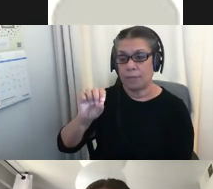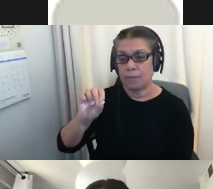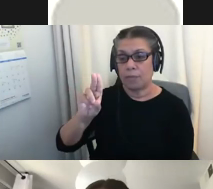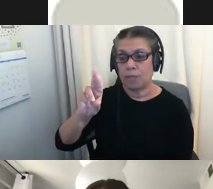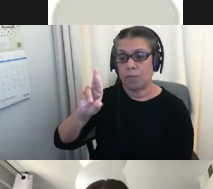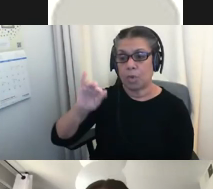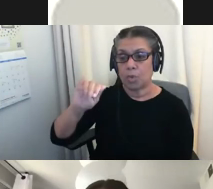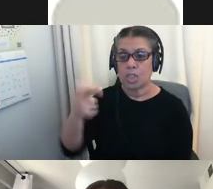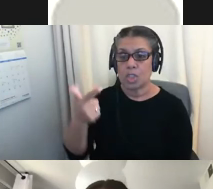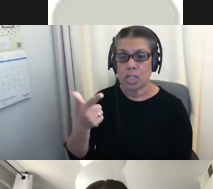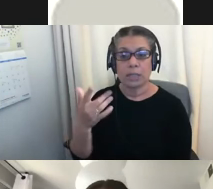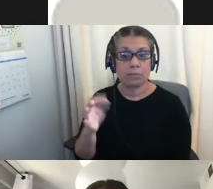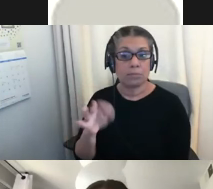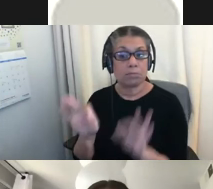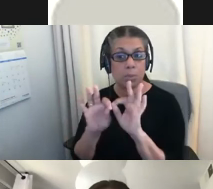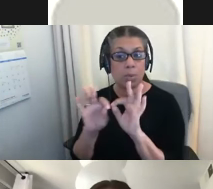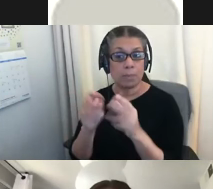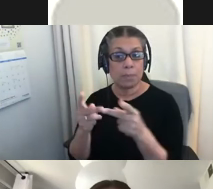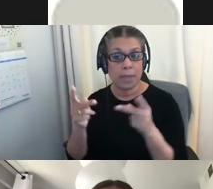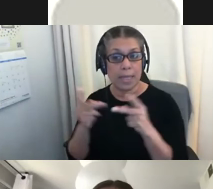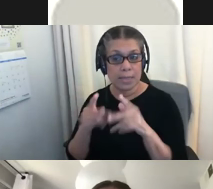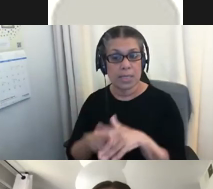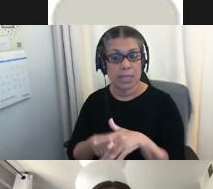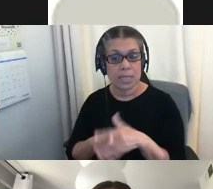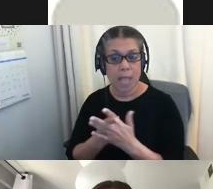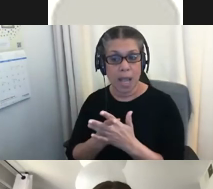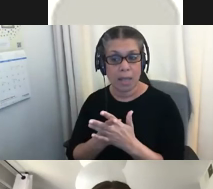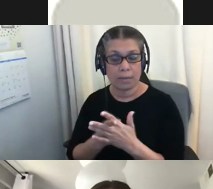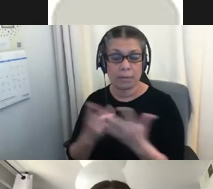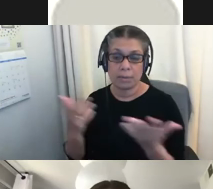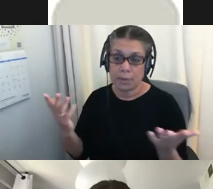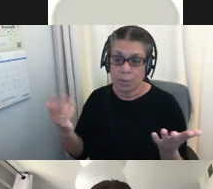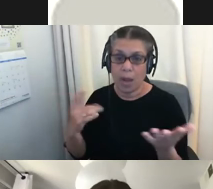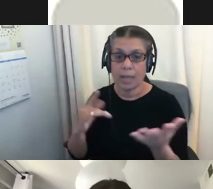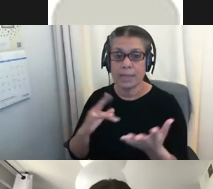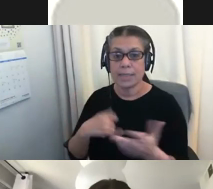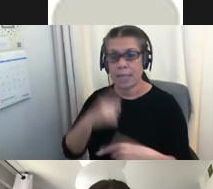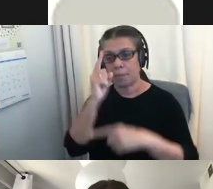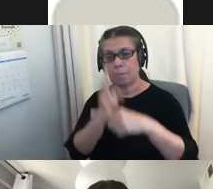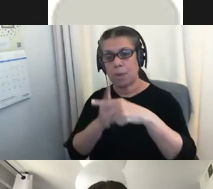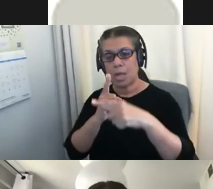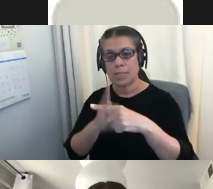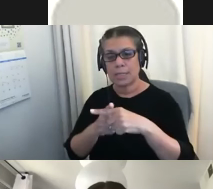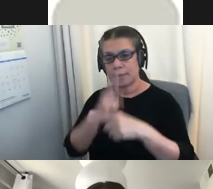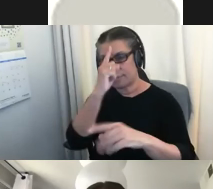that, given that it's kind of this all-encompassing positive psychology construct.